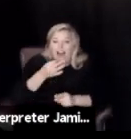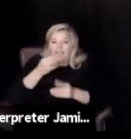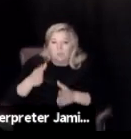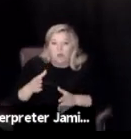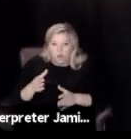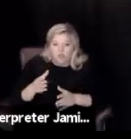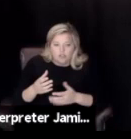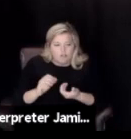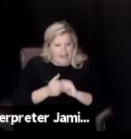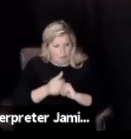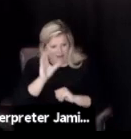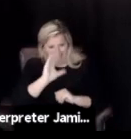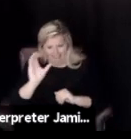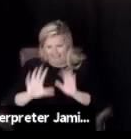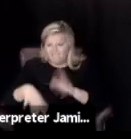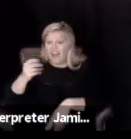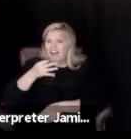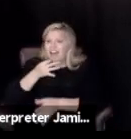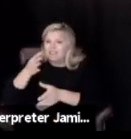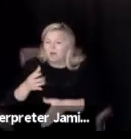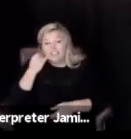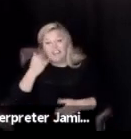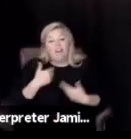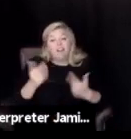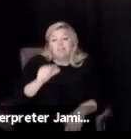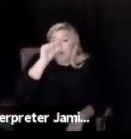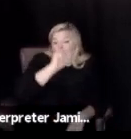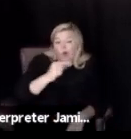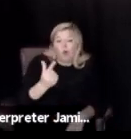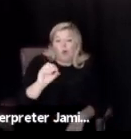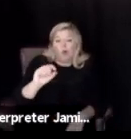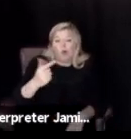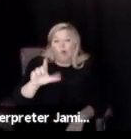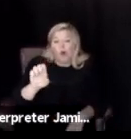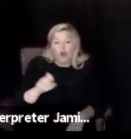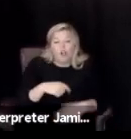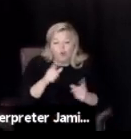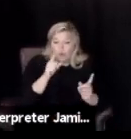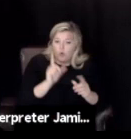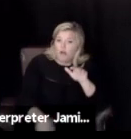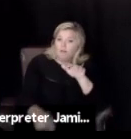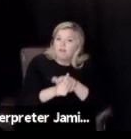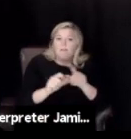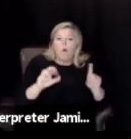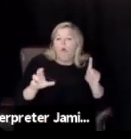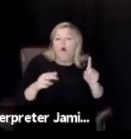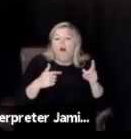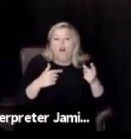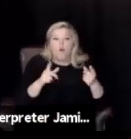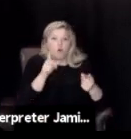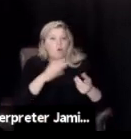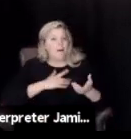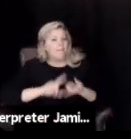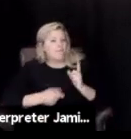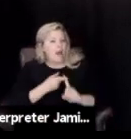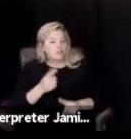I Google them, who comes up? Or more than likely, they're going to say, who do you know? Or what organization shall we go